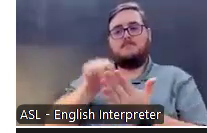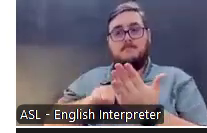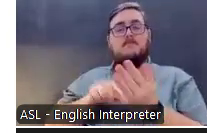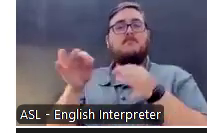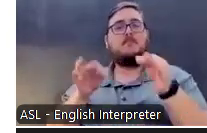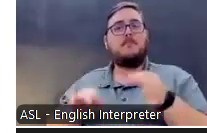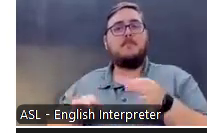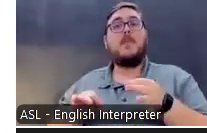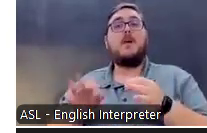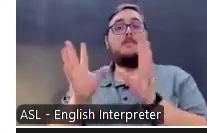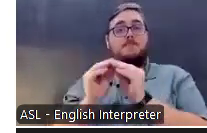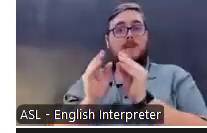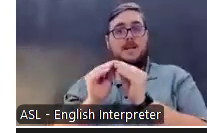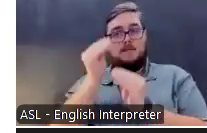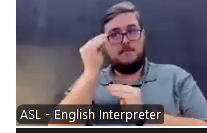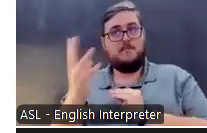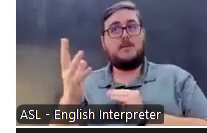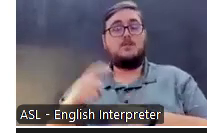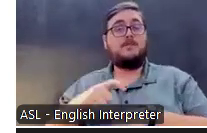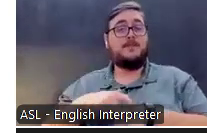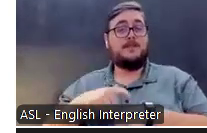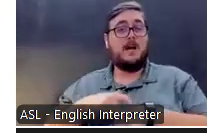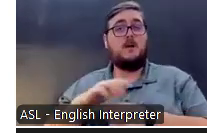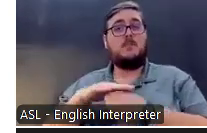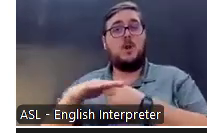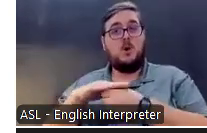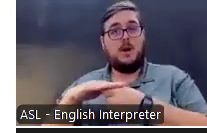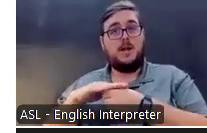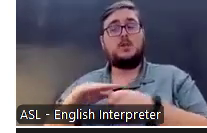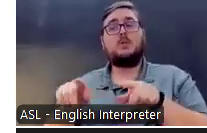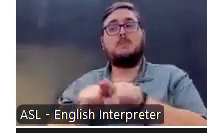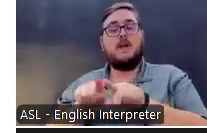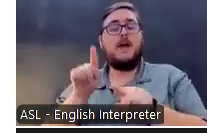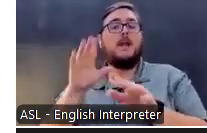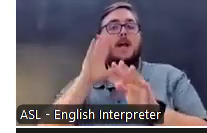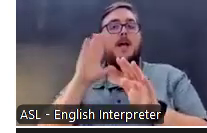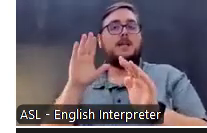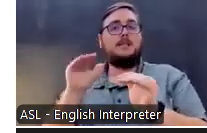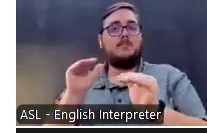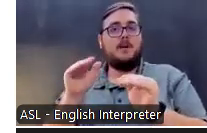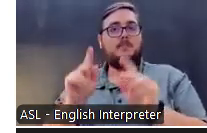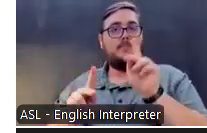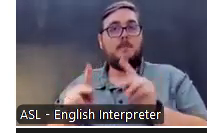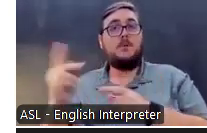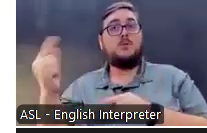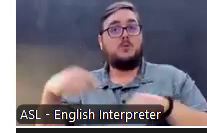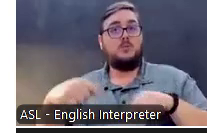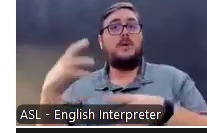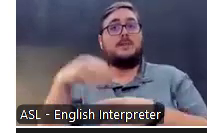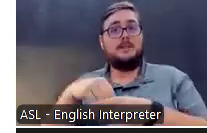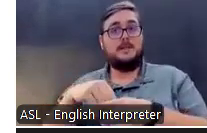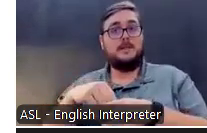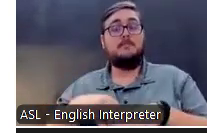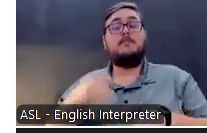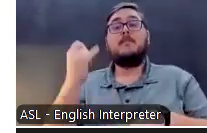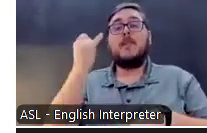with the time and the location of the meeting, and who's expected to attend the meeting. If you get that notice and the